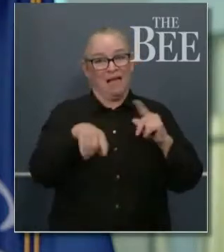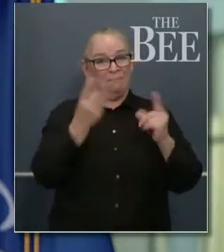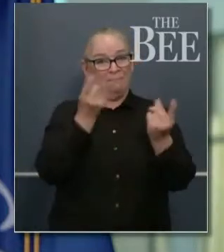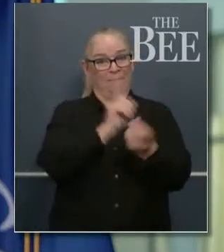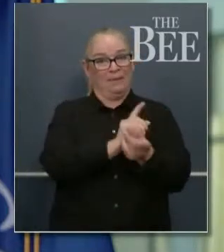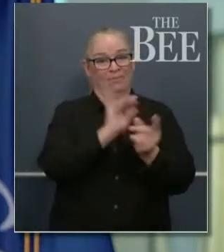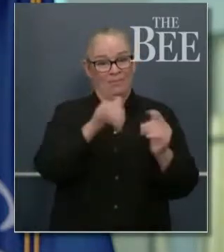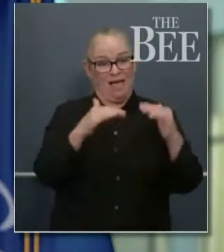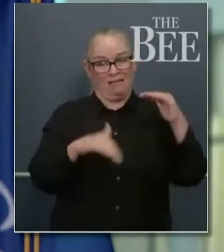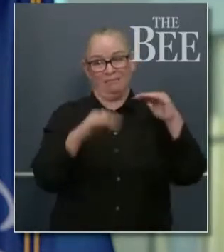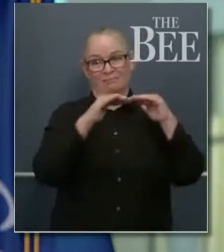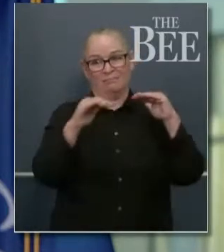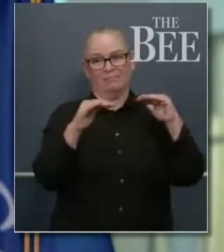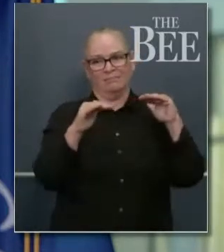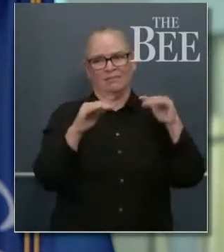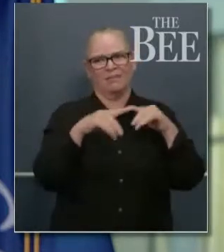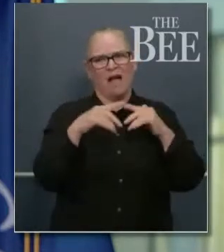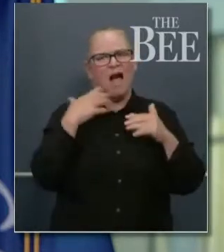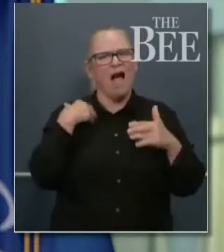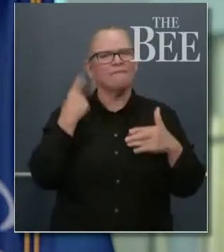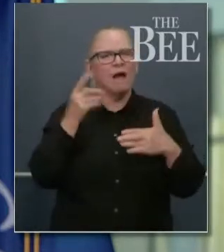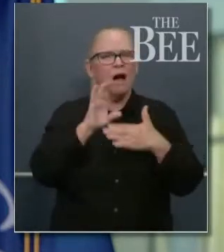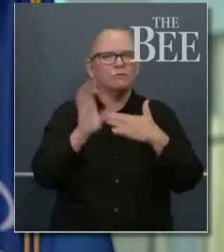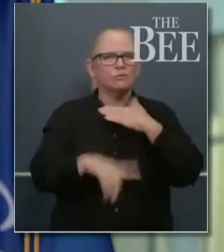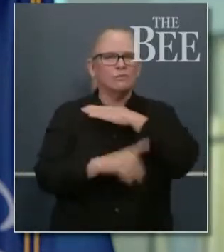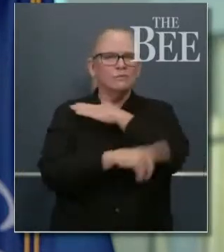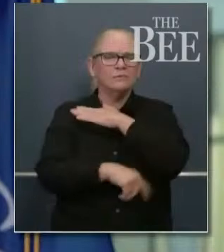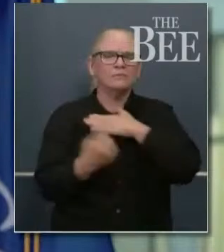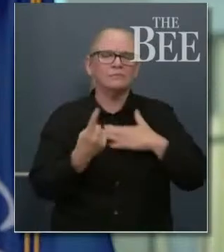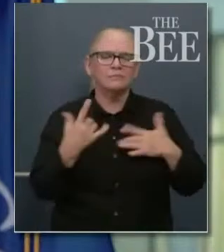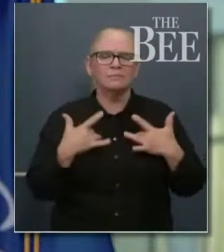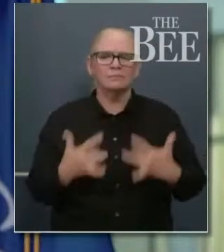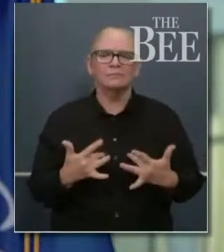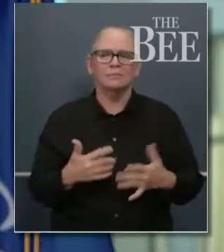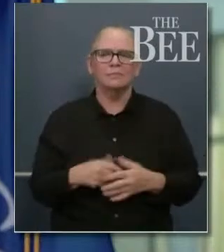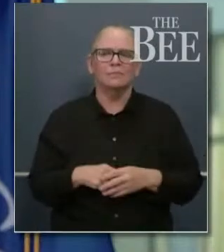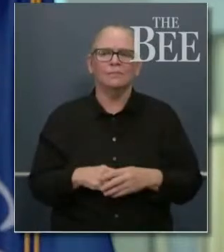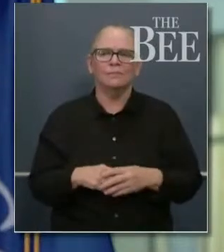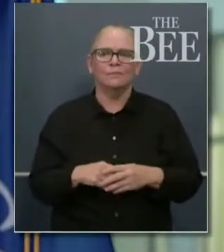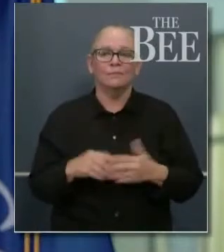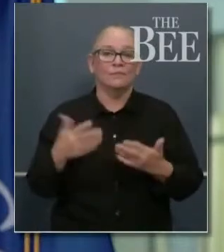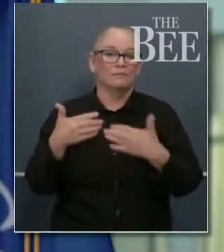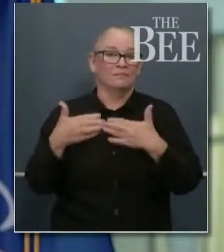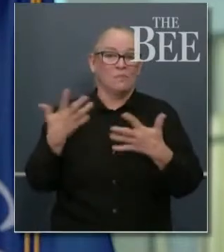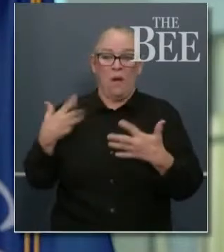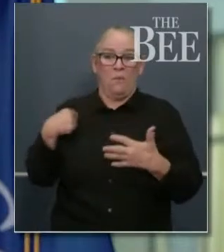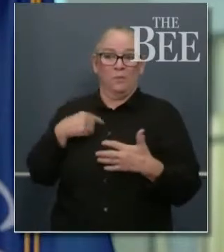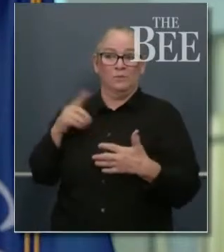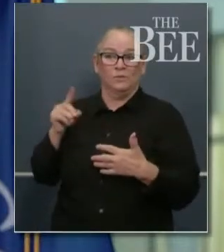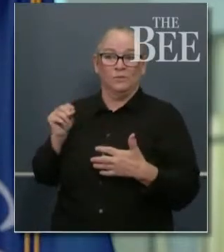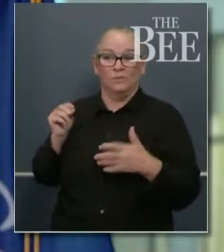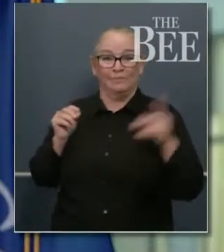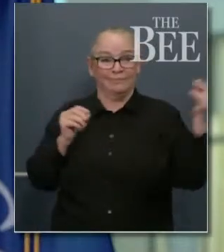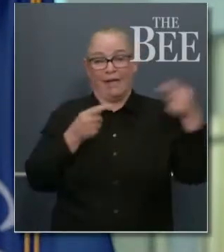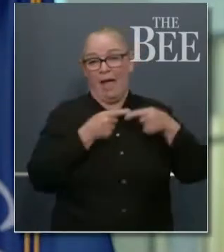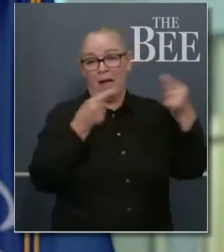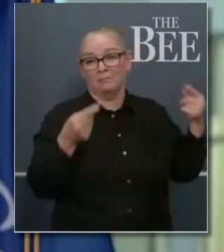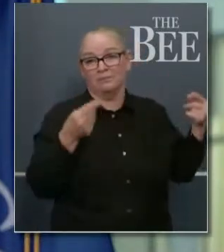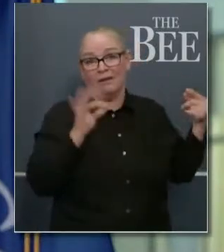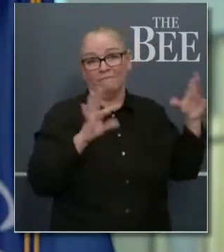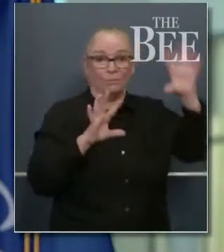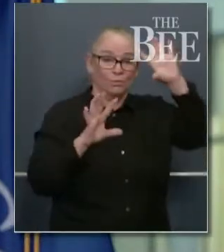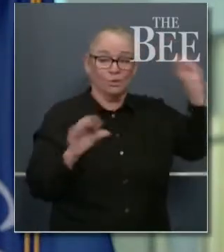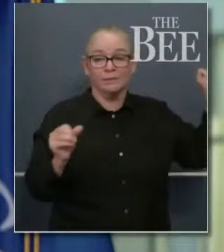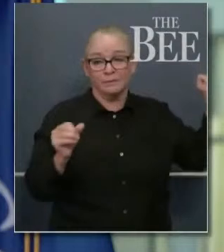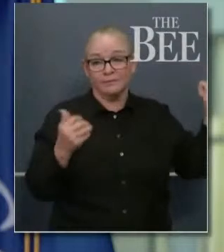question that despite the work we're doing against the administration in our litigation strategy, we're